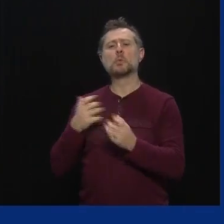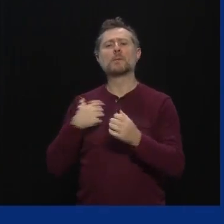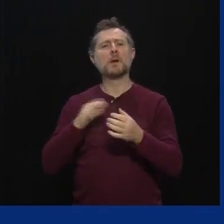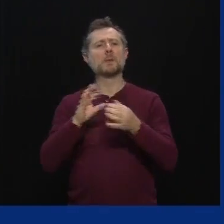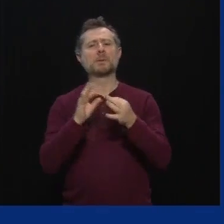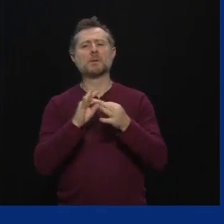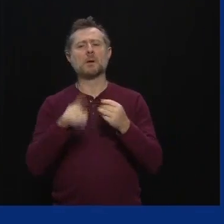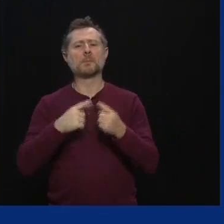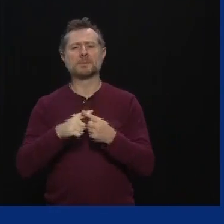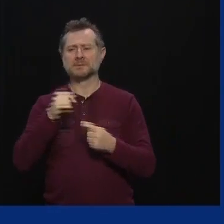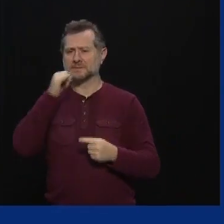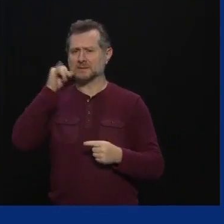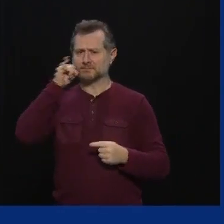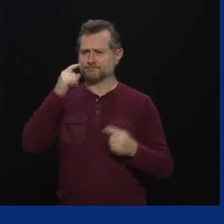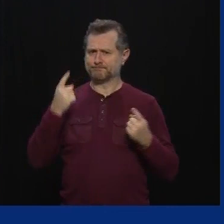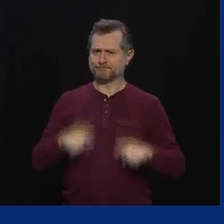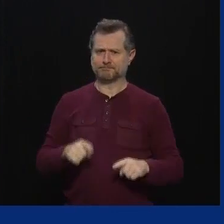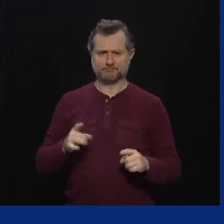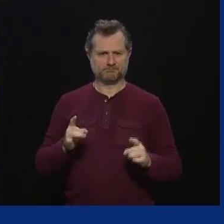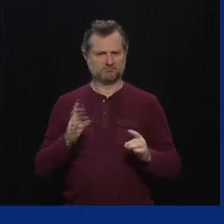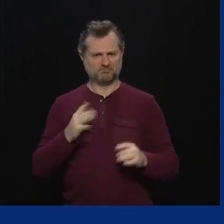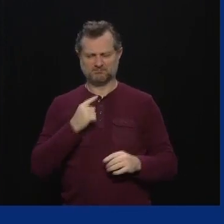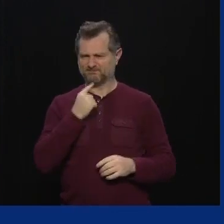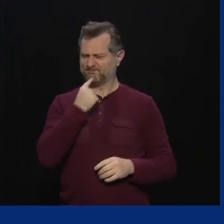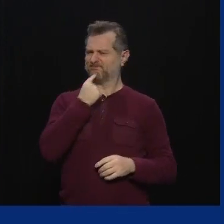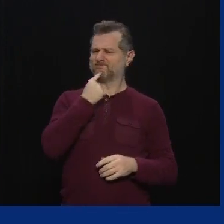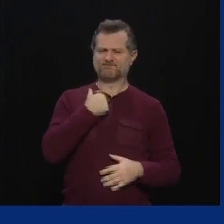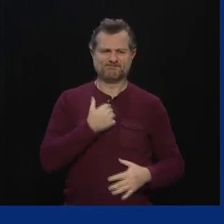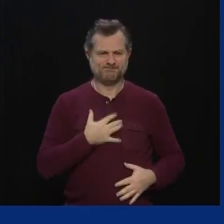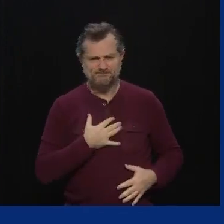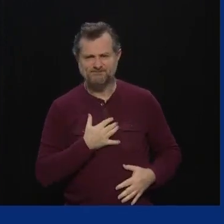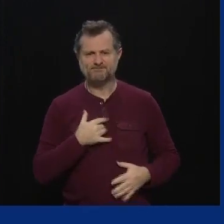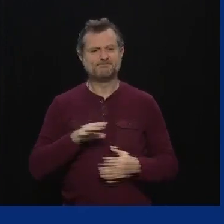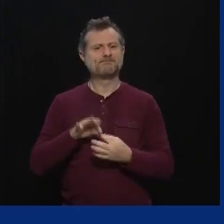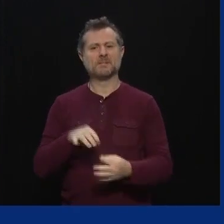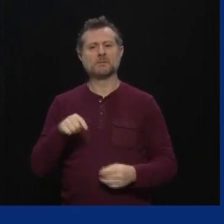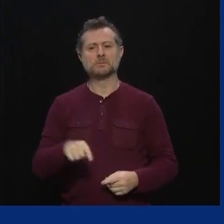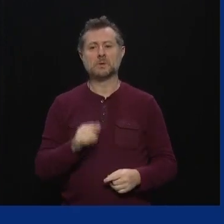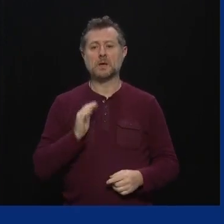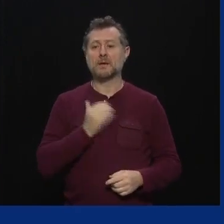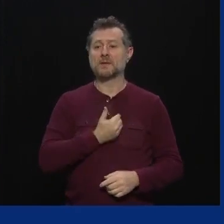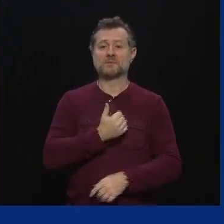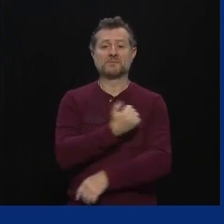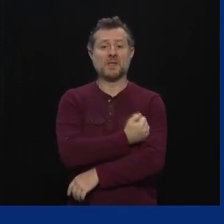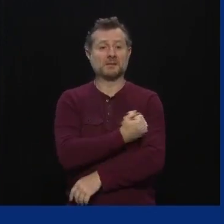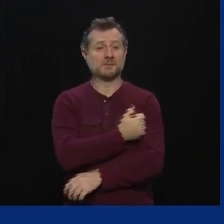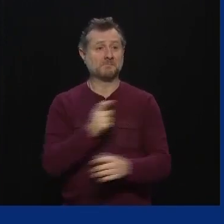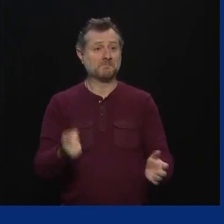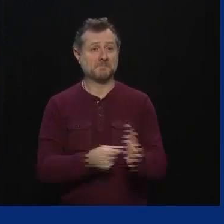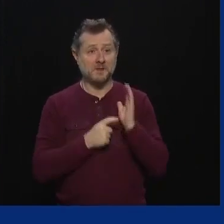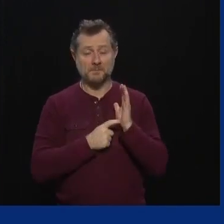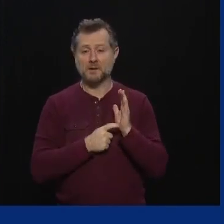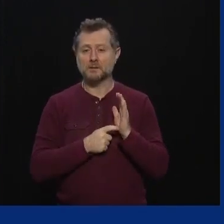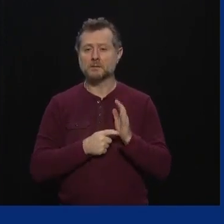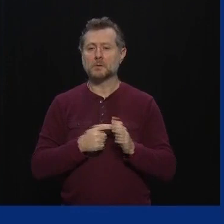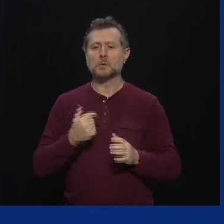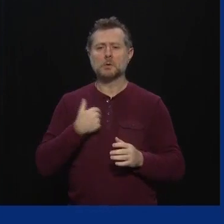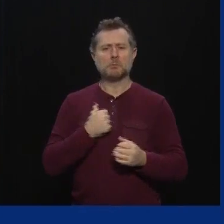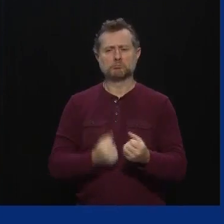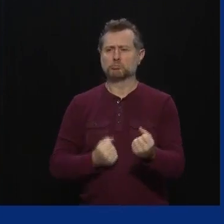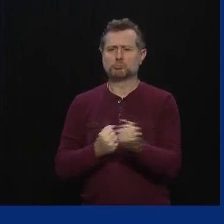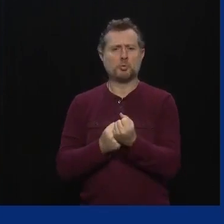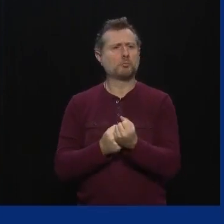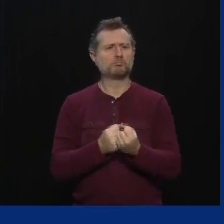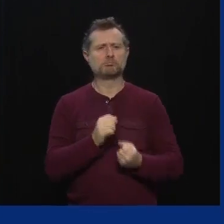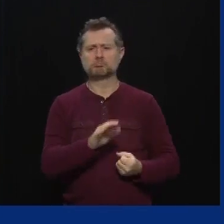yesterday. We are pertaining to our vaccine mandate, which I will stand behind any day of the week. We believe it